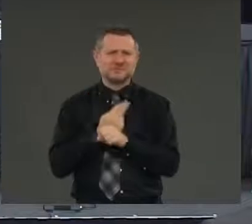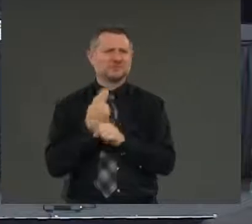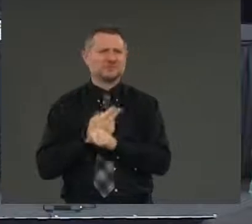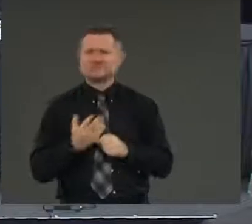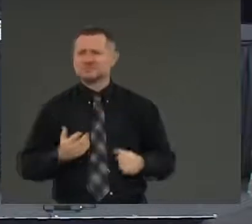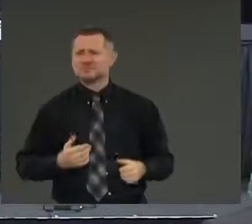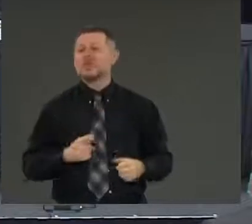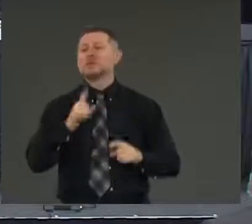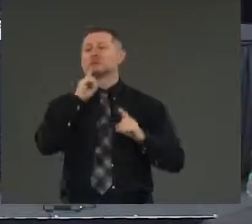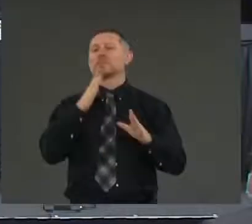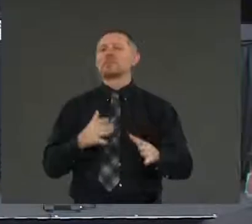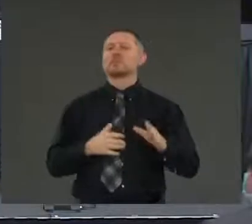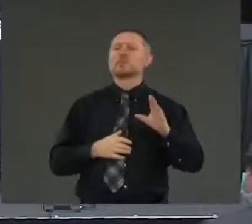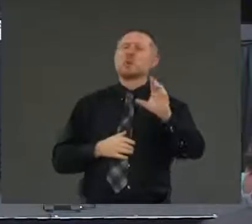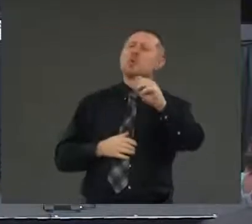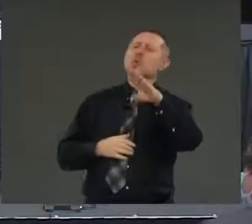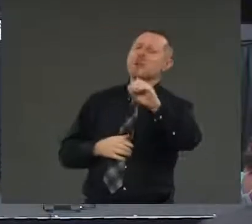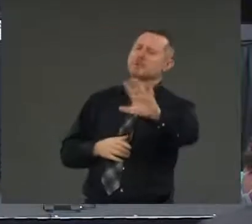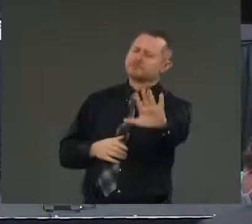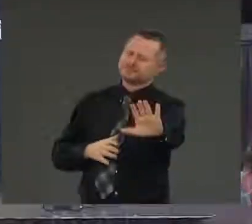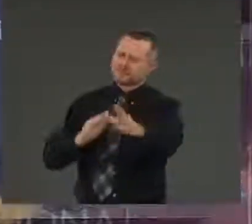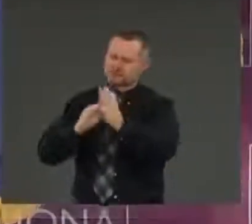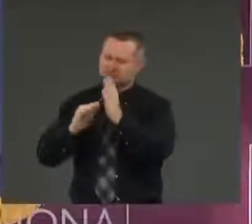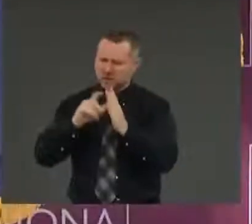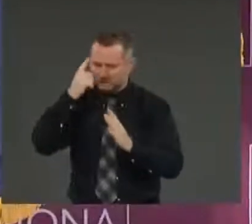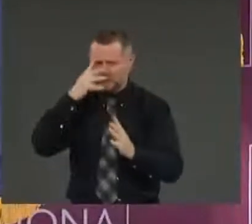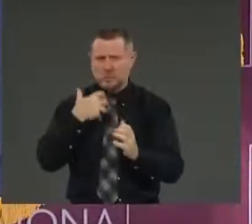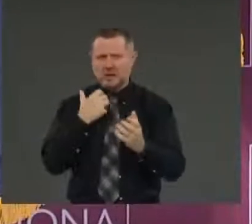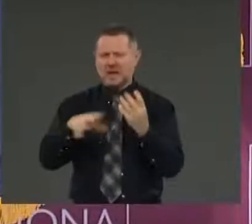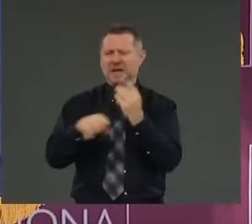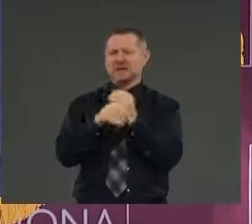of Just, can I, excuse me one second, and then I'll get right to you.